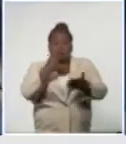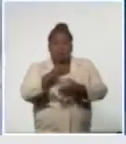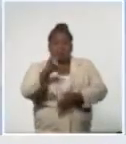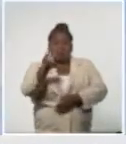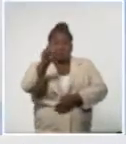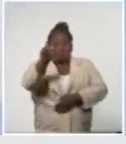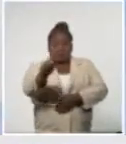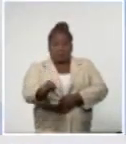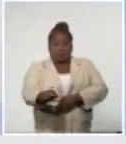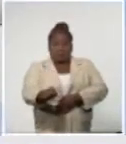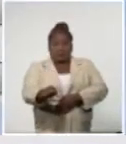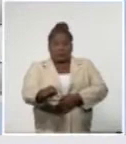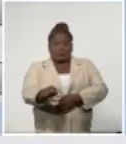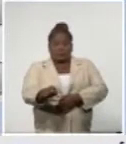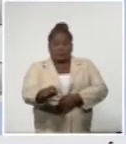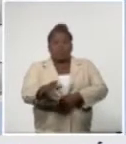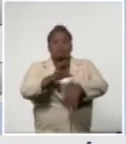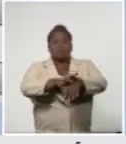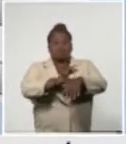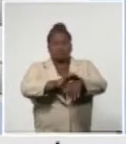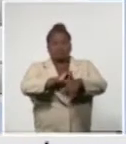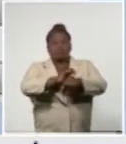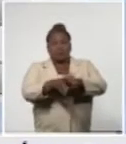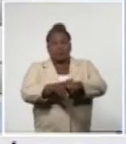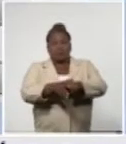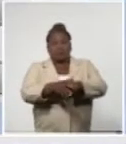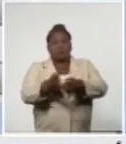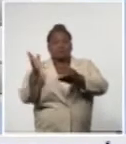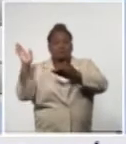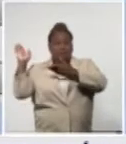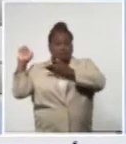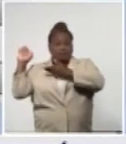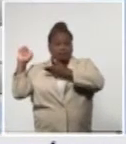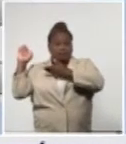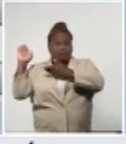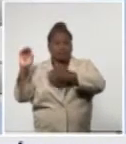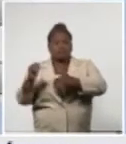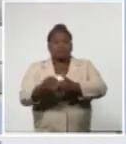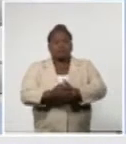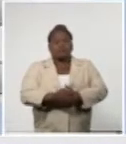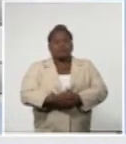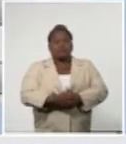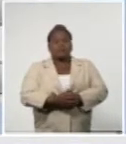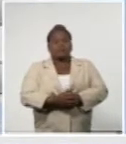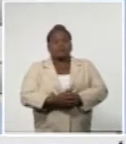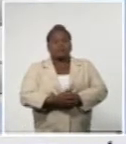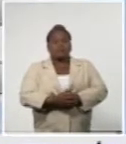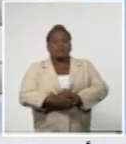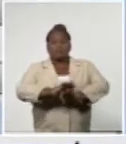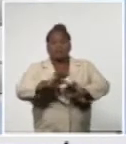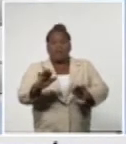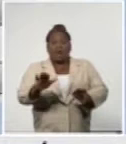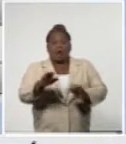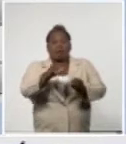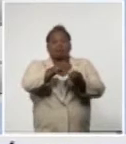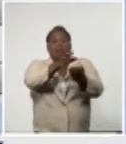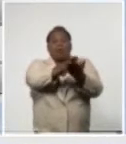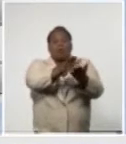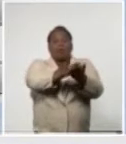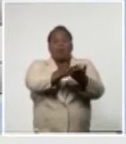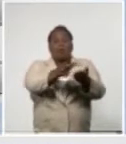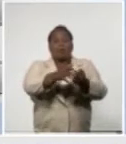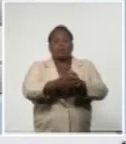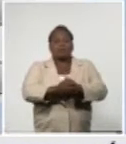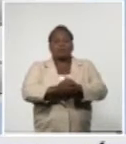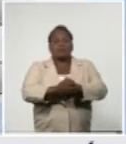And as a result, the study of all the samples, 2 cases tested positive for COVID-19, and our country